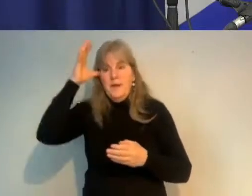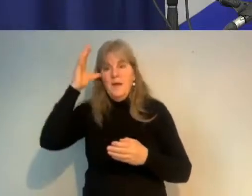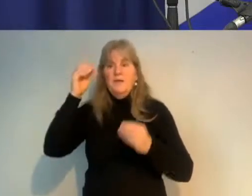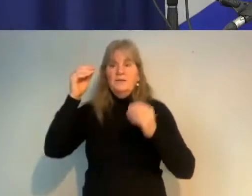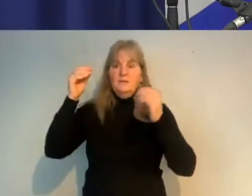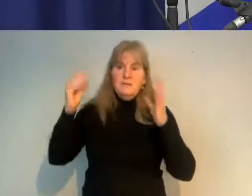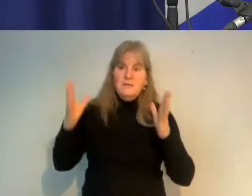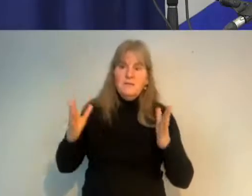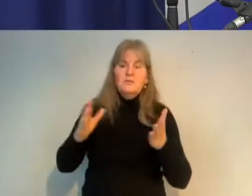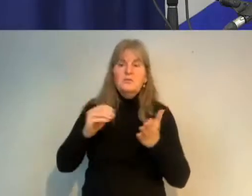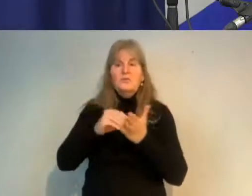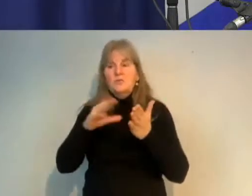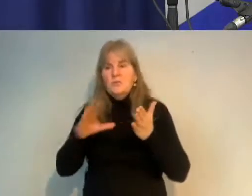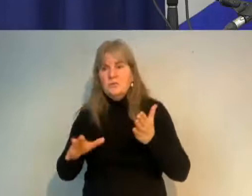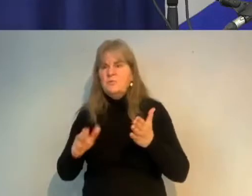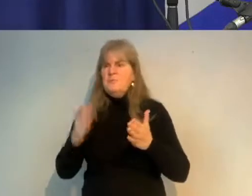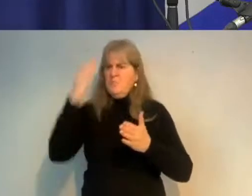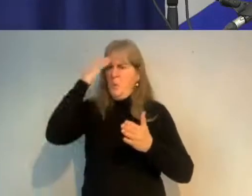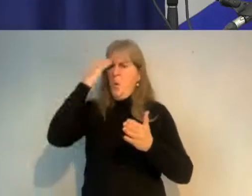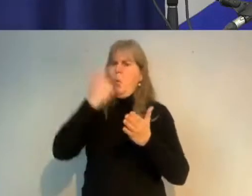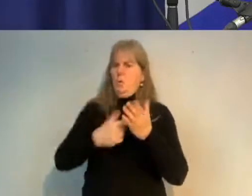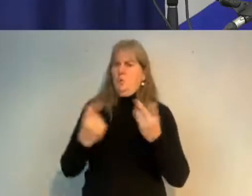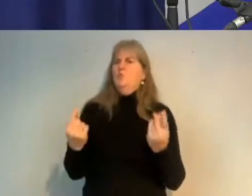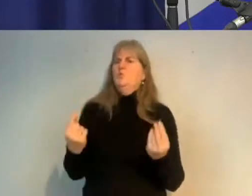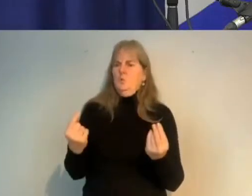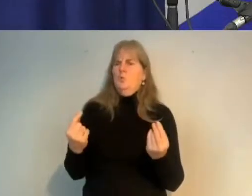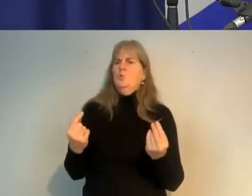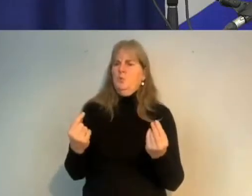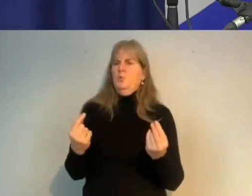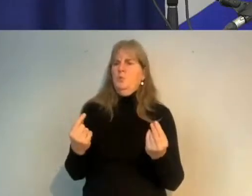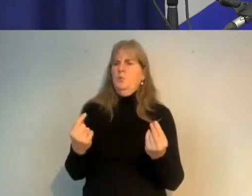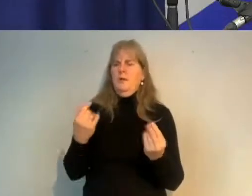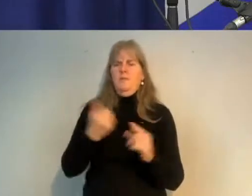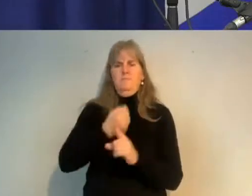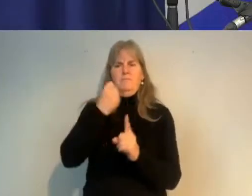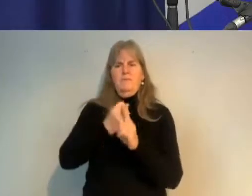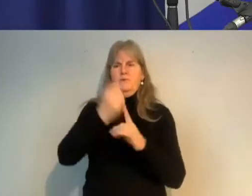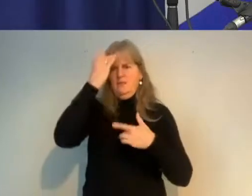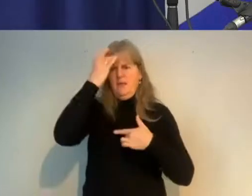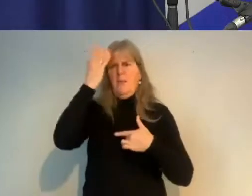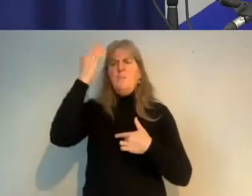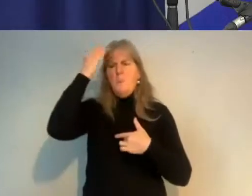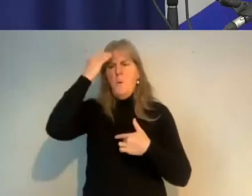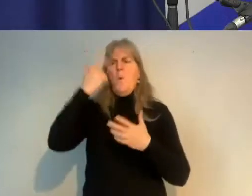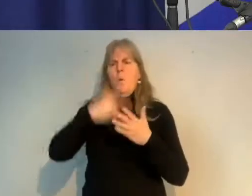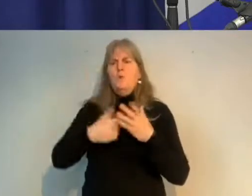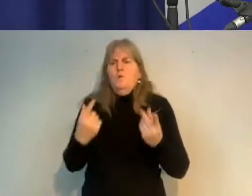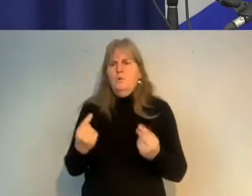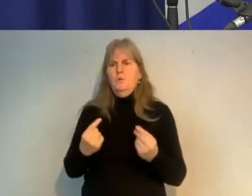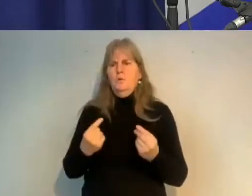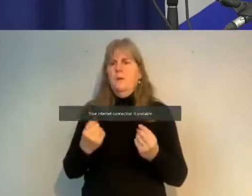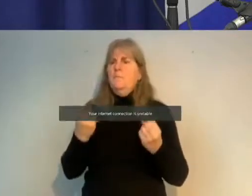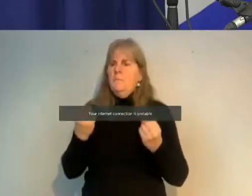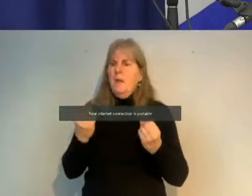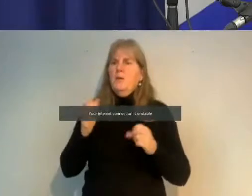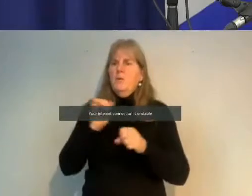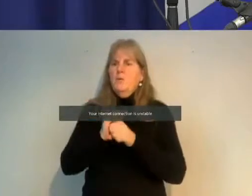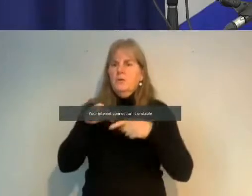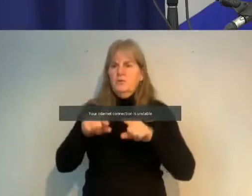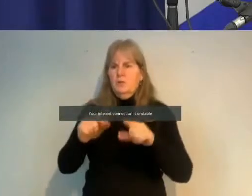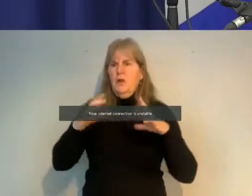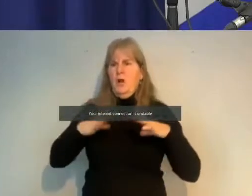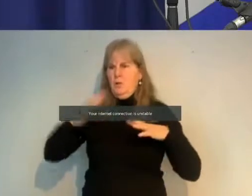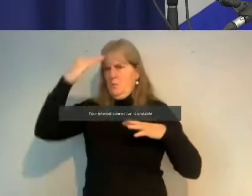to do in the case of illness. Many of them worked over the holidays to do so. In school, there are